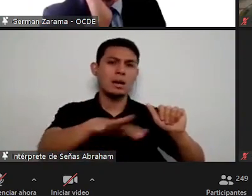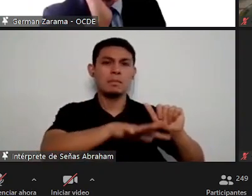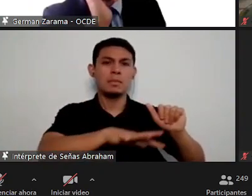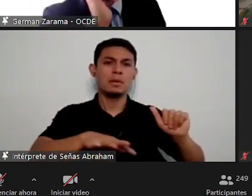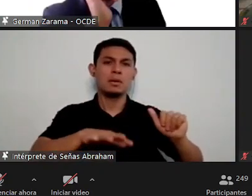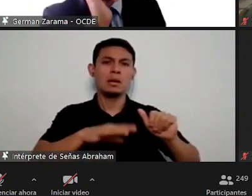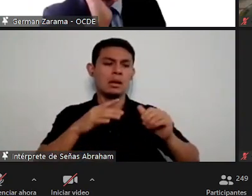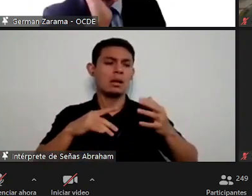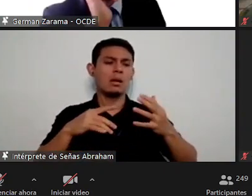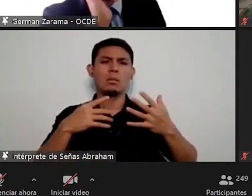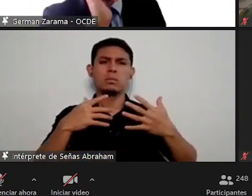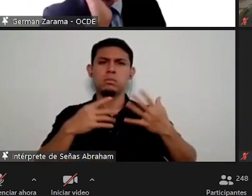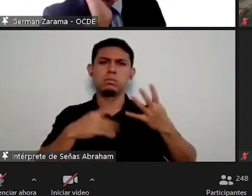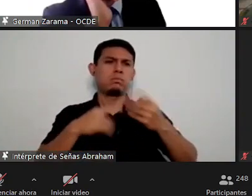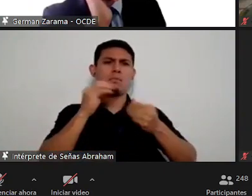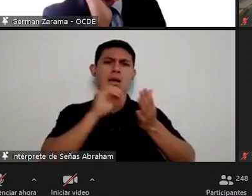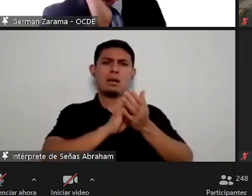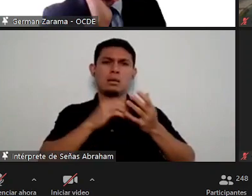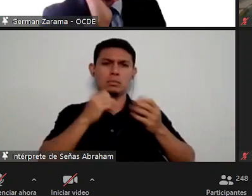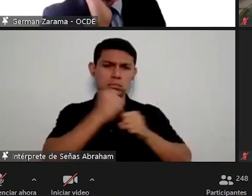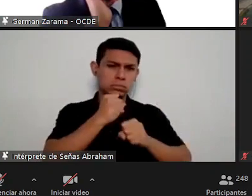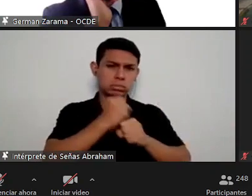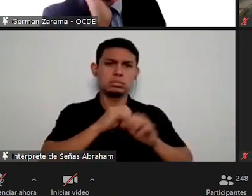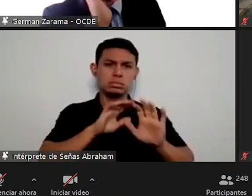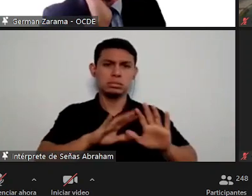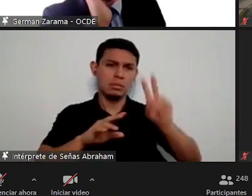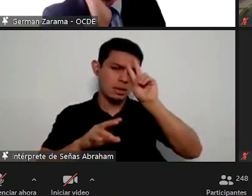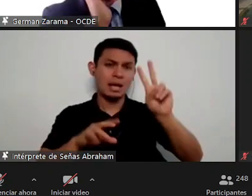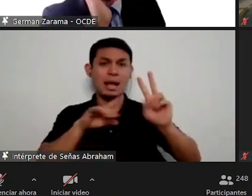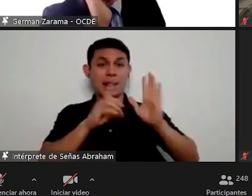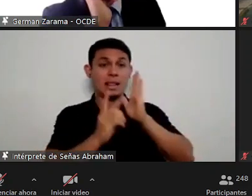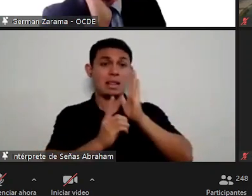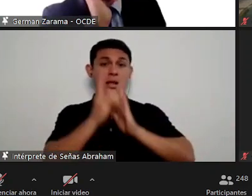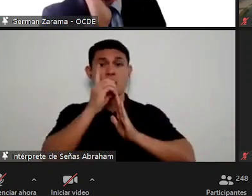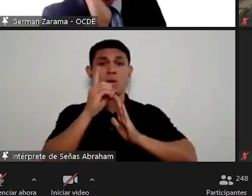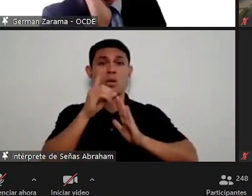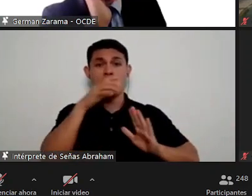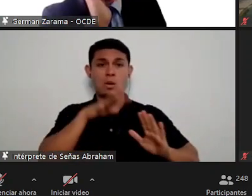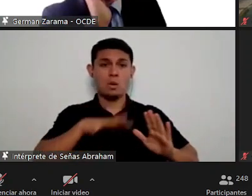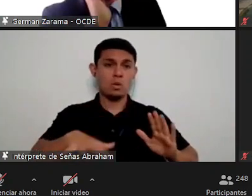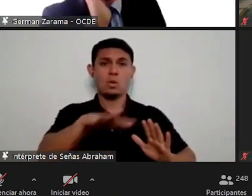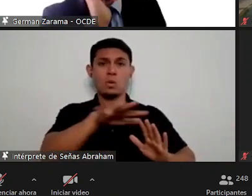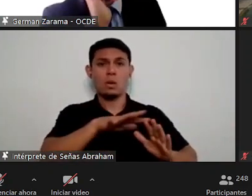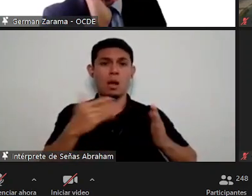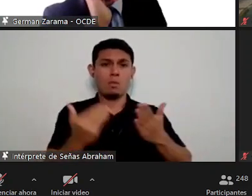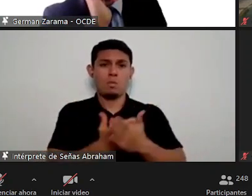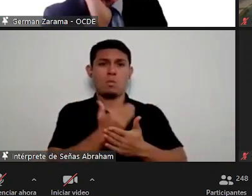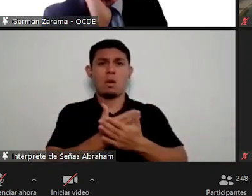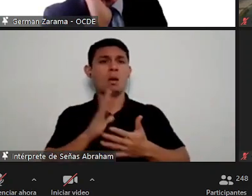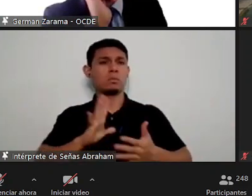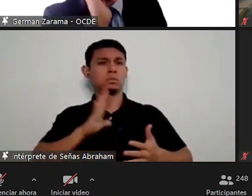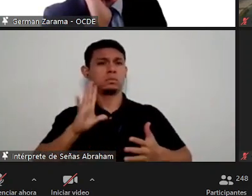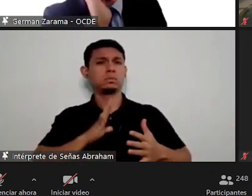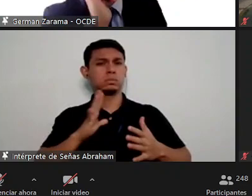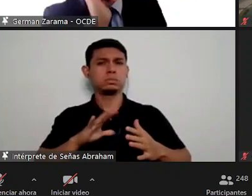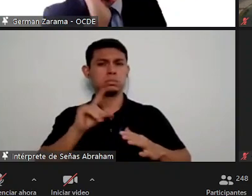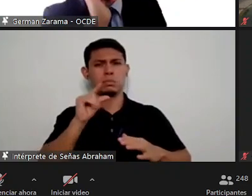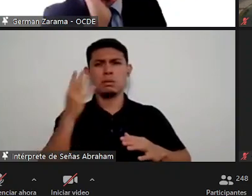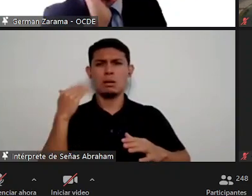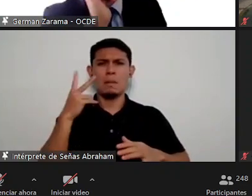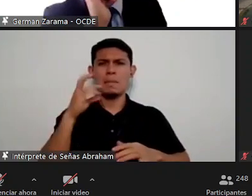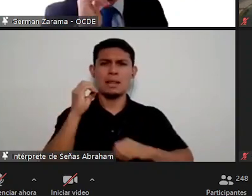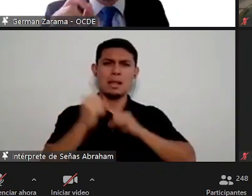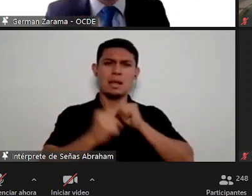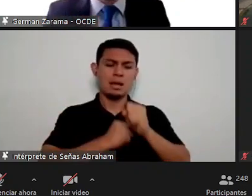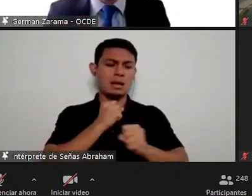percent of peru that is in agriculture where the major employer in peru and with this